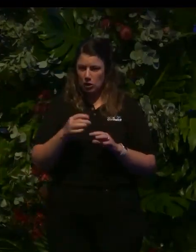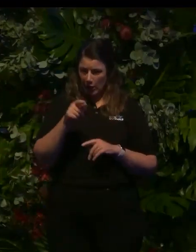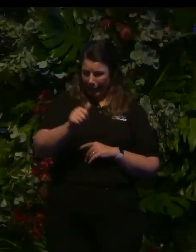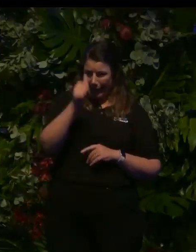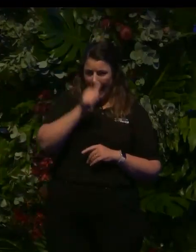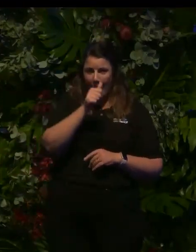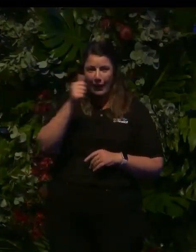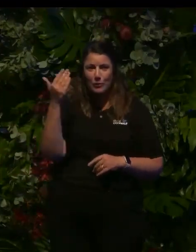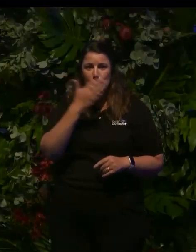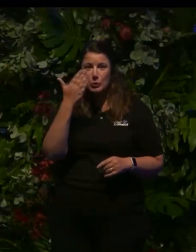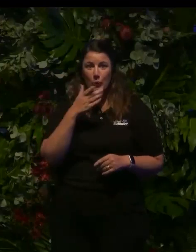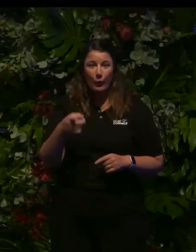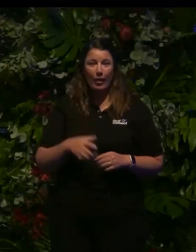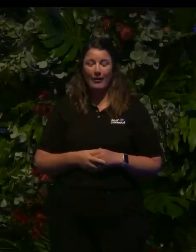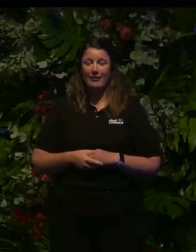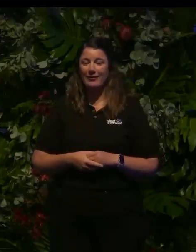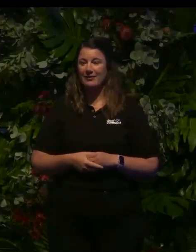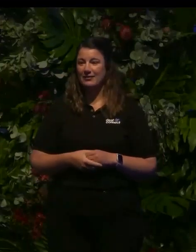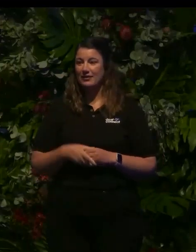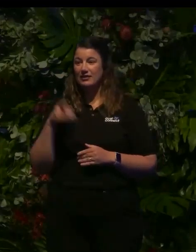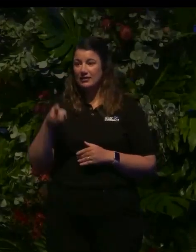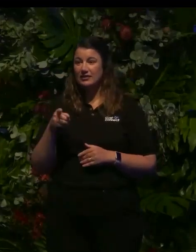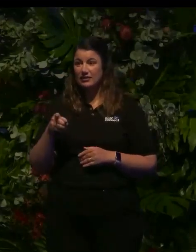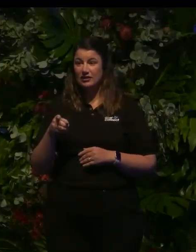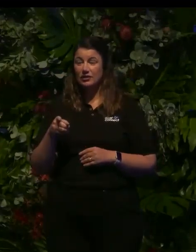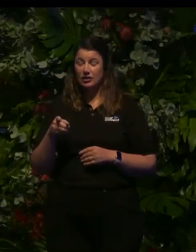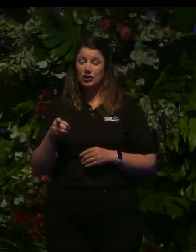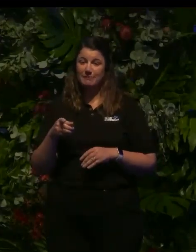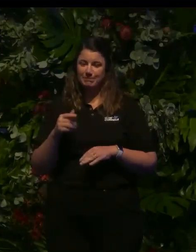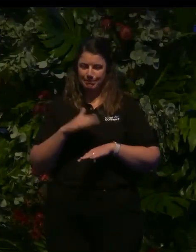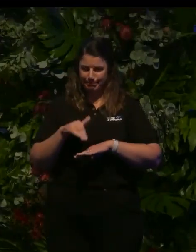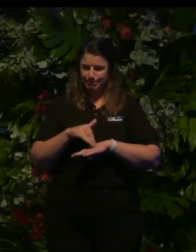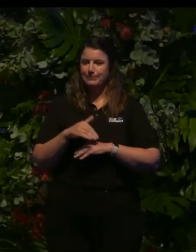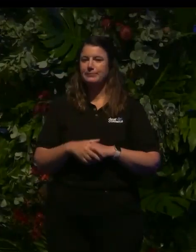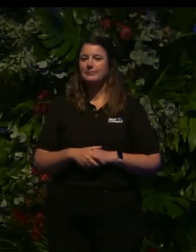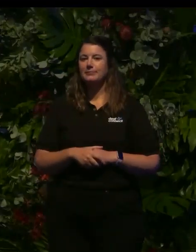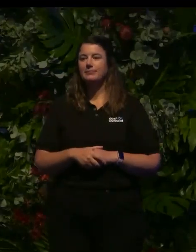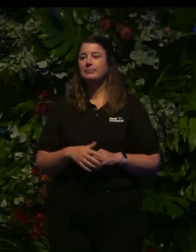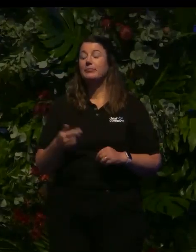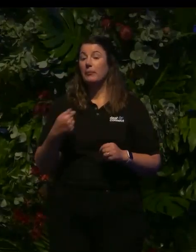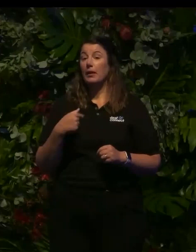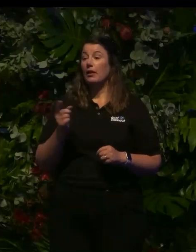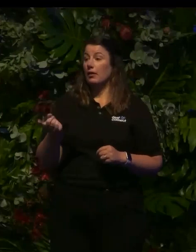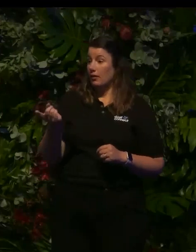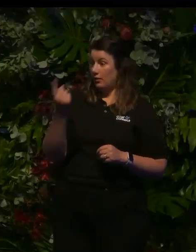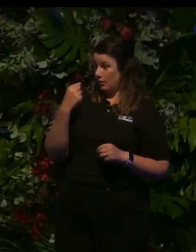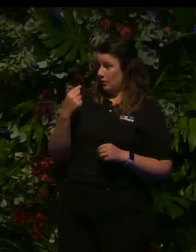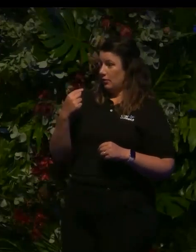Catholic school that she went to, she got called. And then when I was called